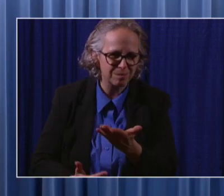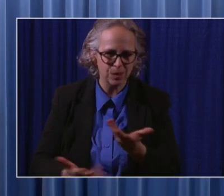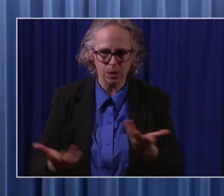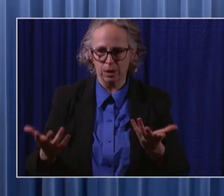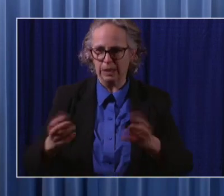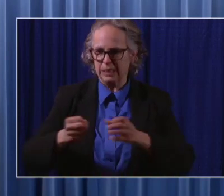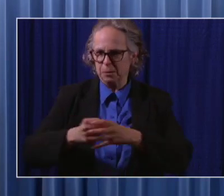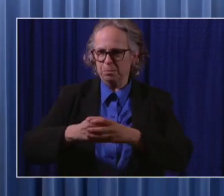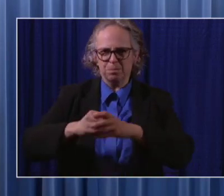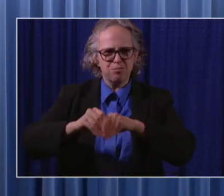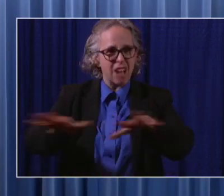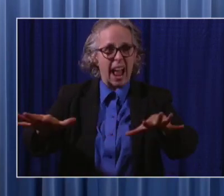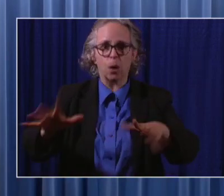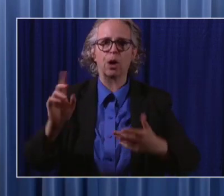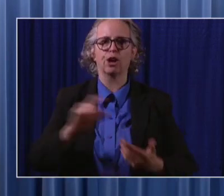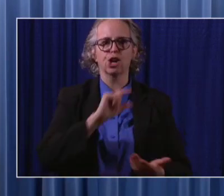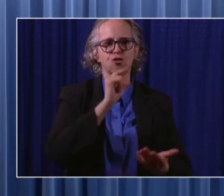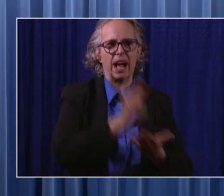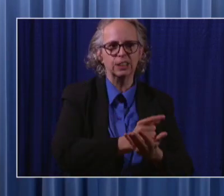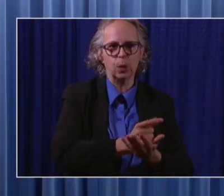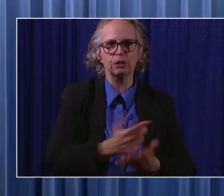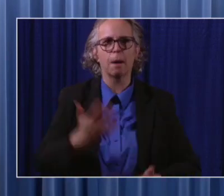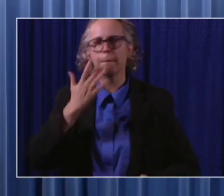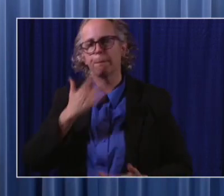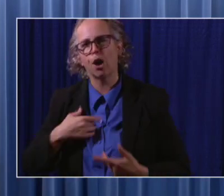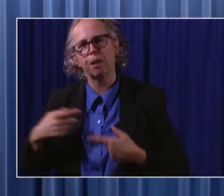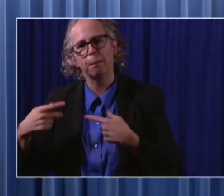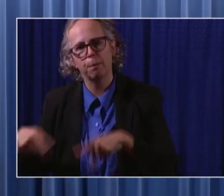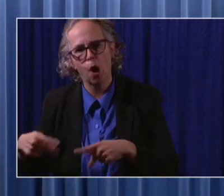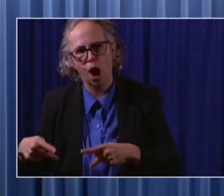graduations, birthdays, card parties, etc.